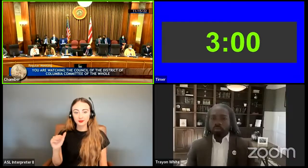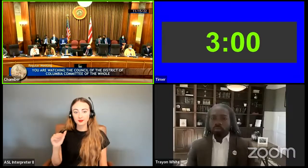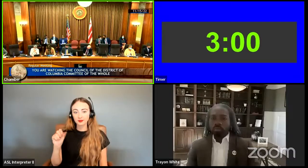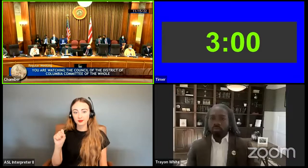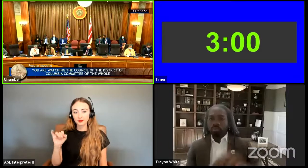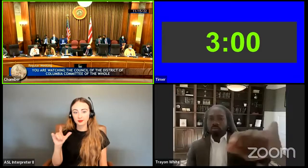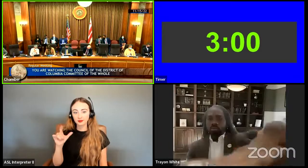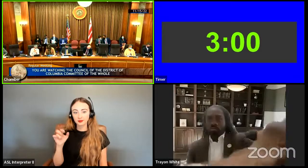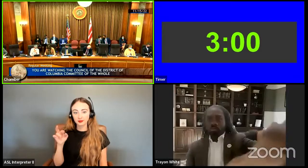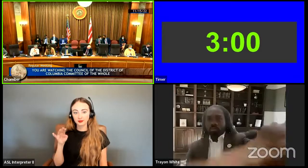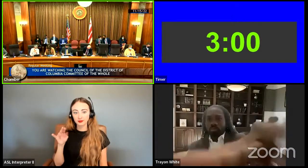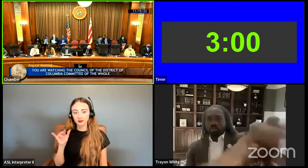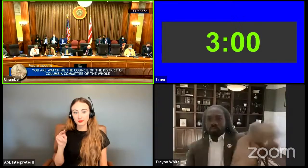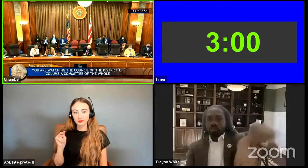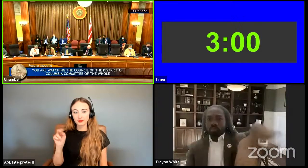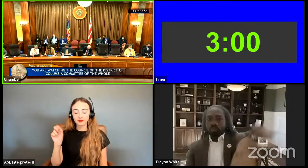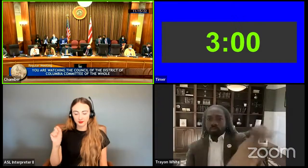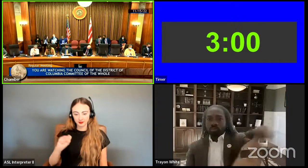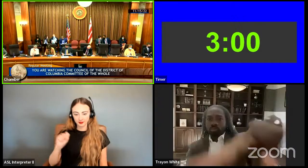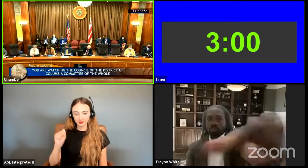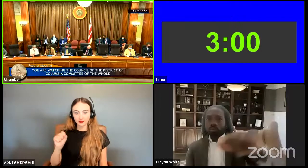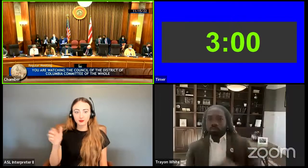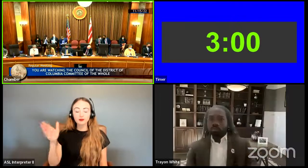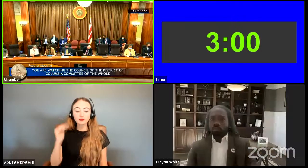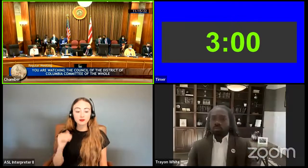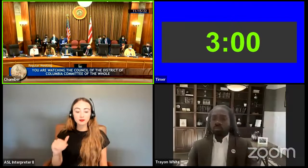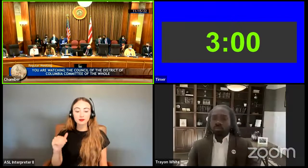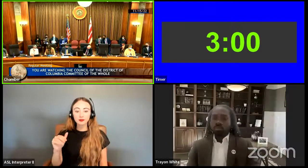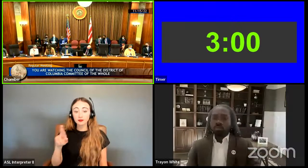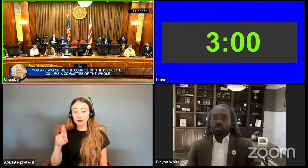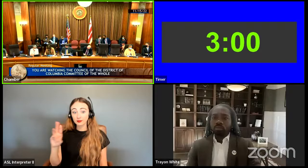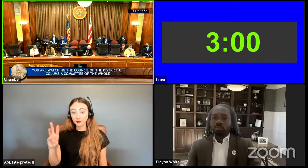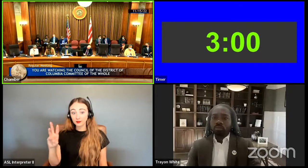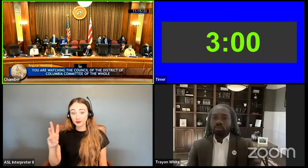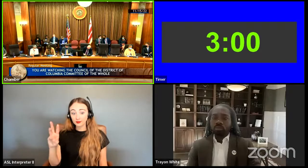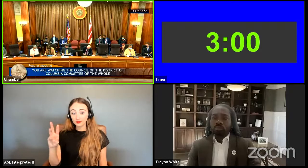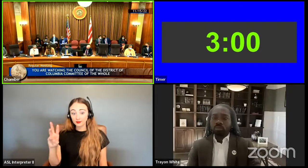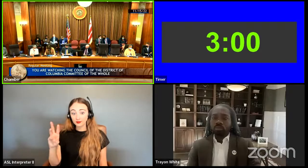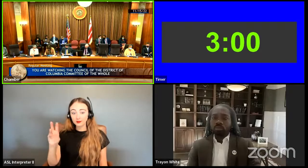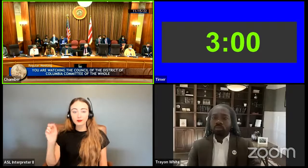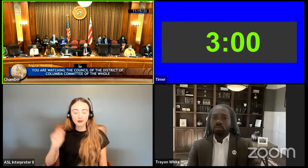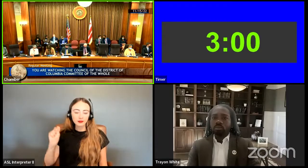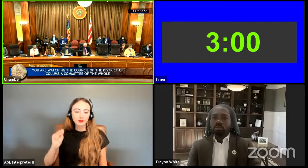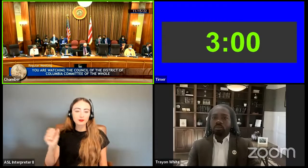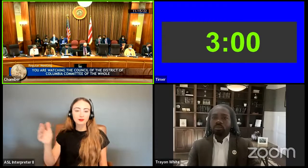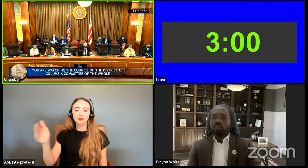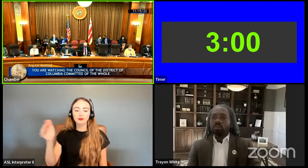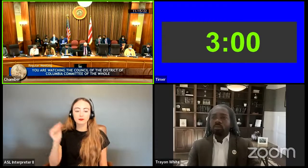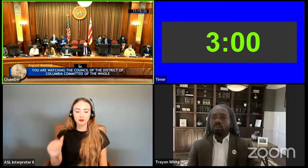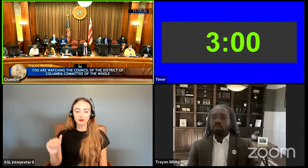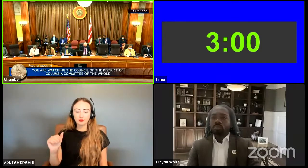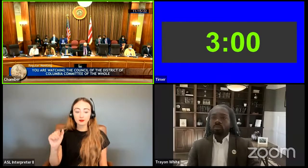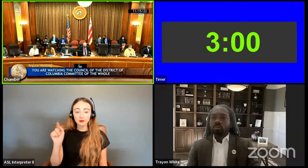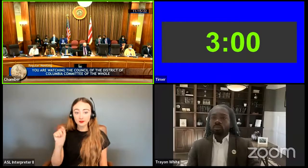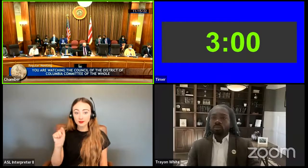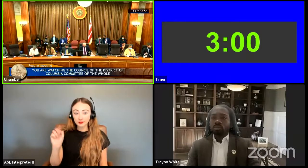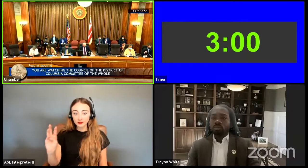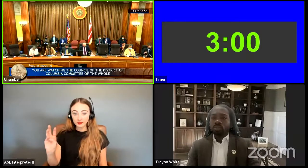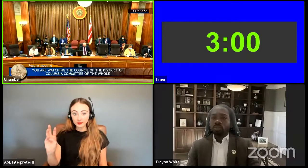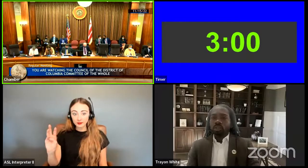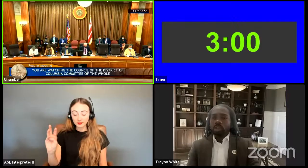Silverman. Yes. Councilmember Silverman votes yes. Councilmember Robert White. Yes. Councilmember Robert White votes yes. Councilmember Trayon